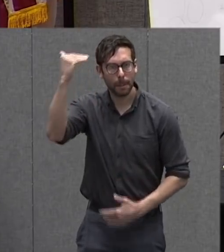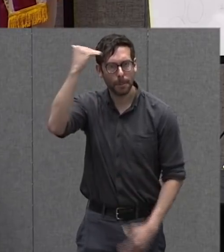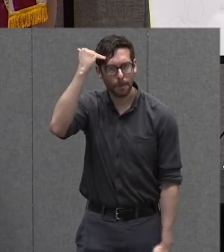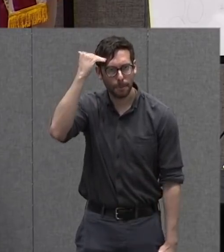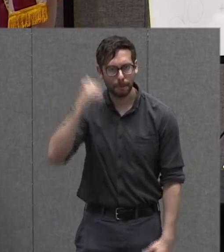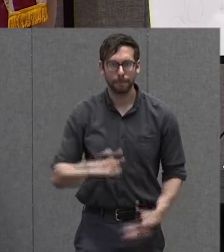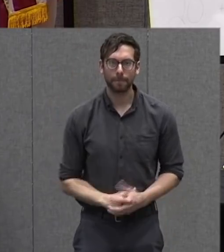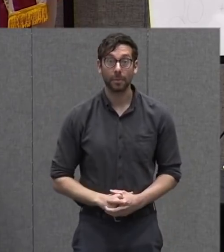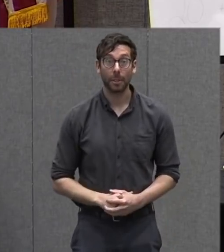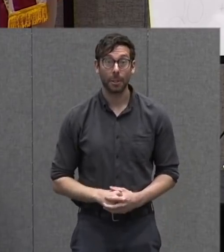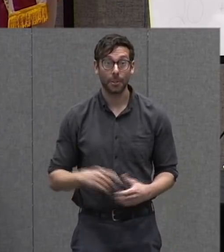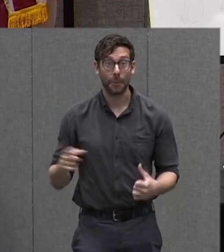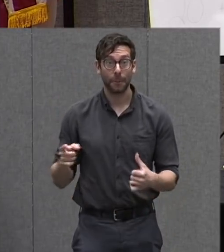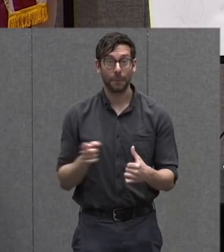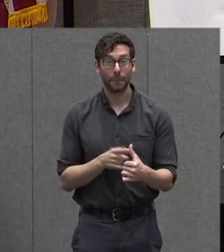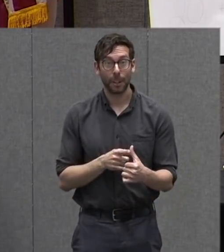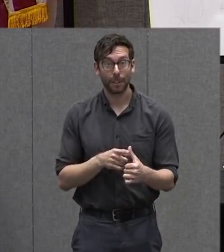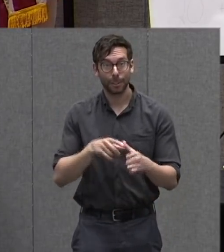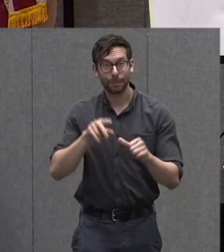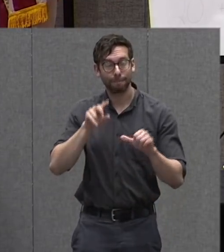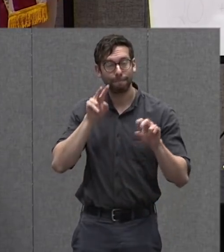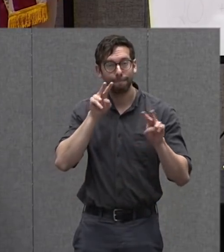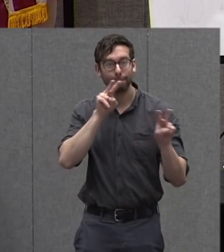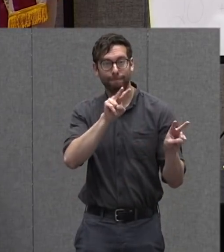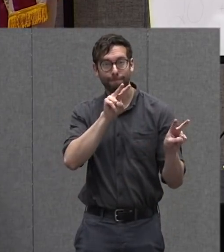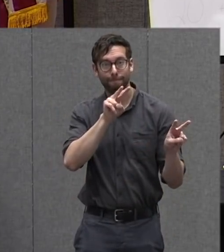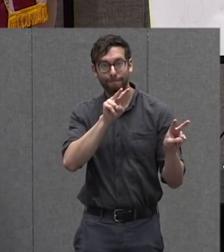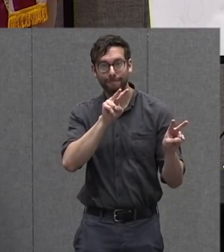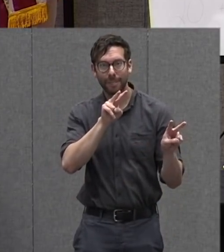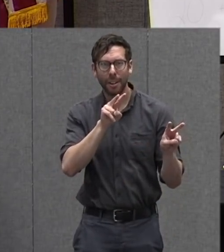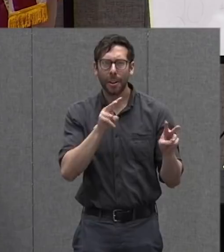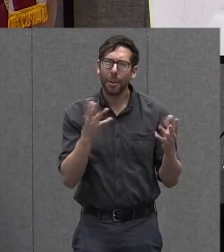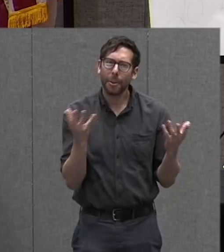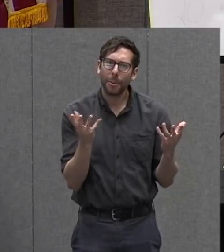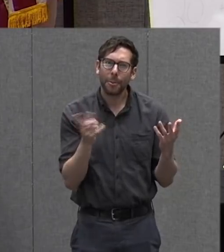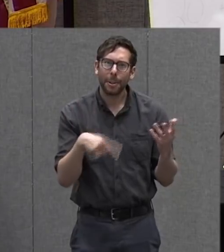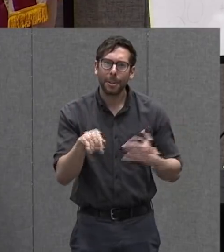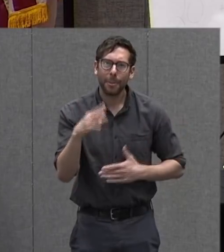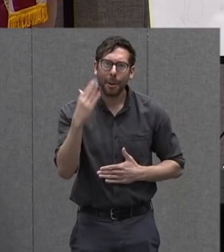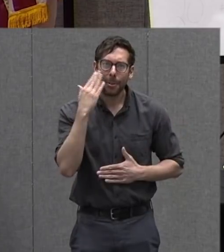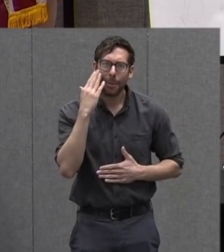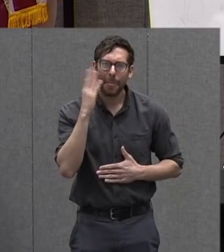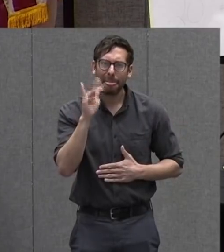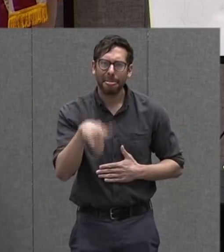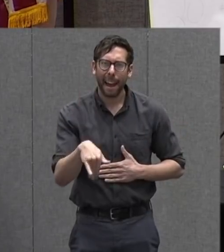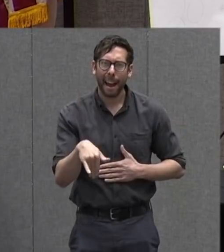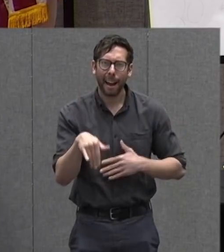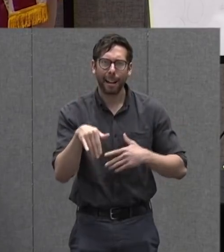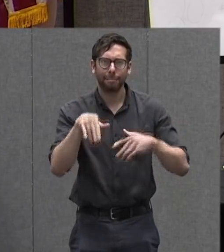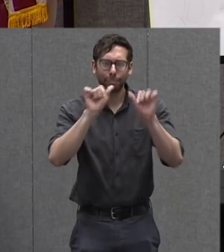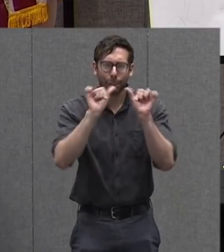something pretty familiar, guys. So kiddos, what do you know about this pattern?